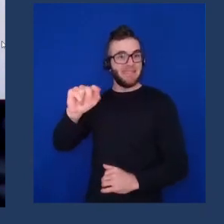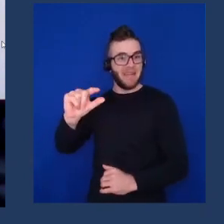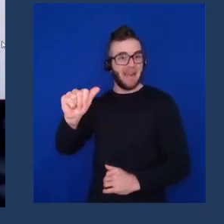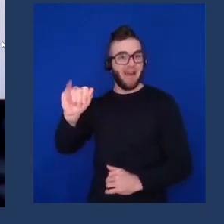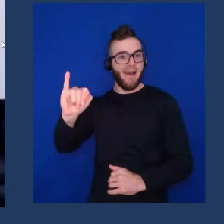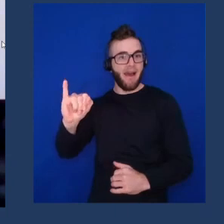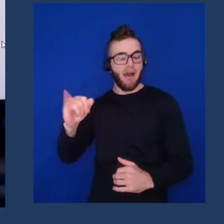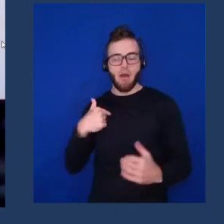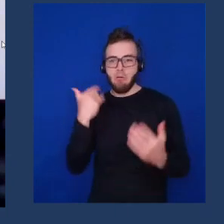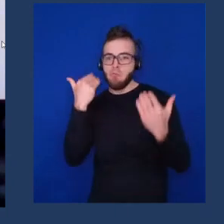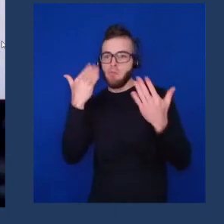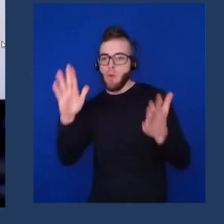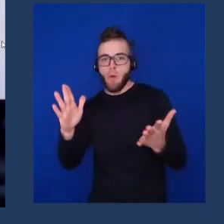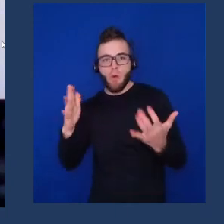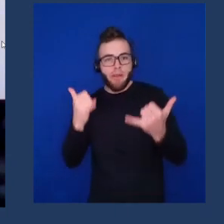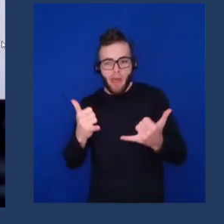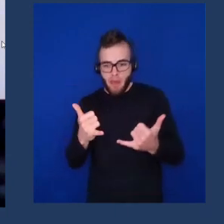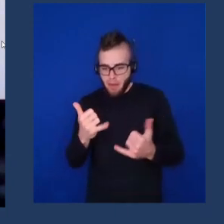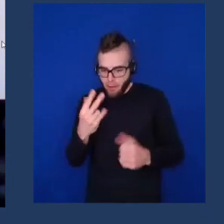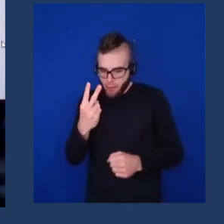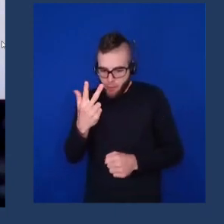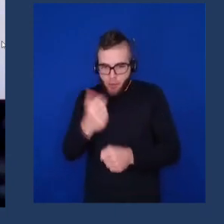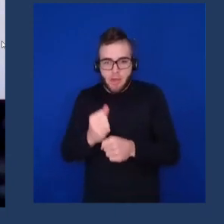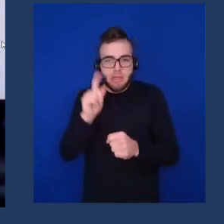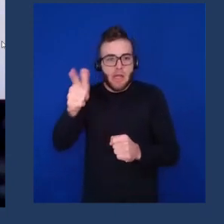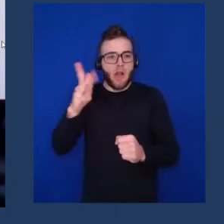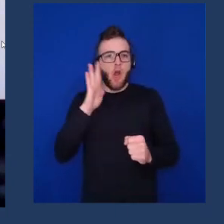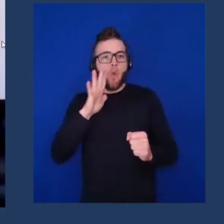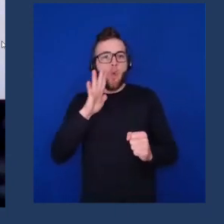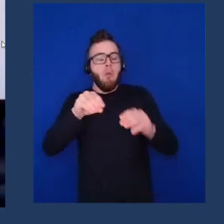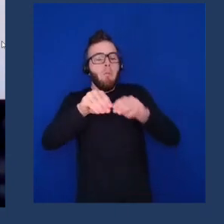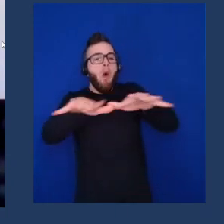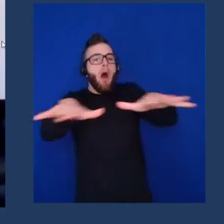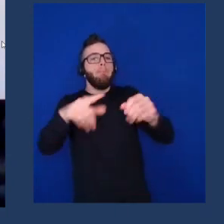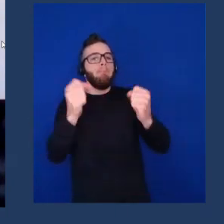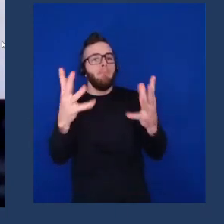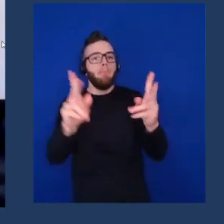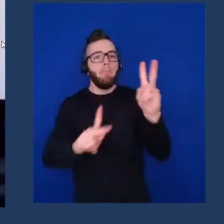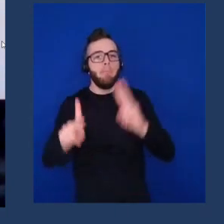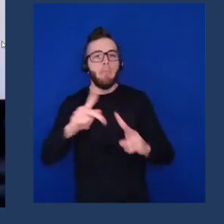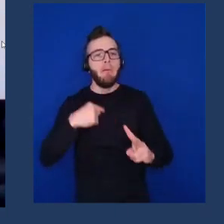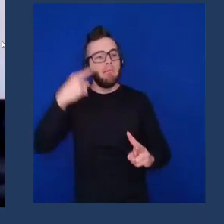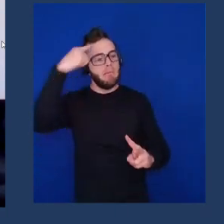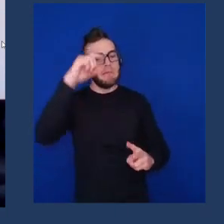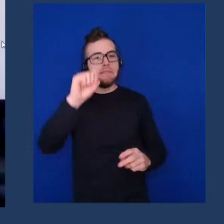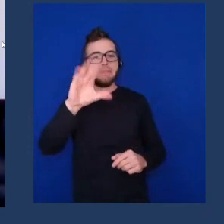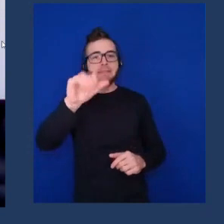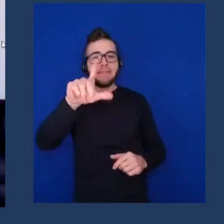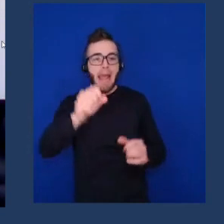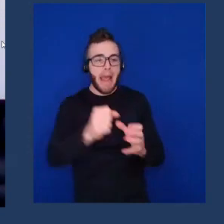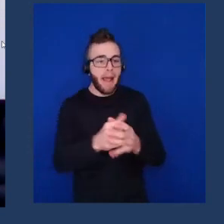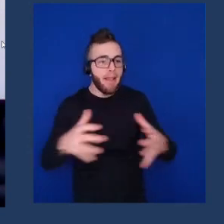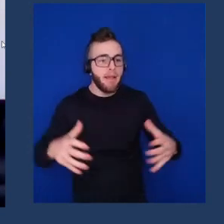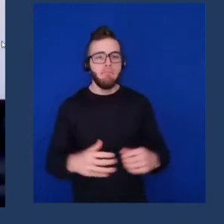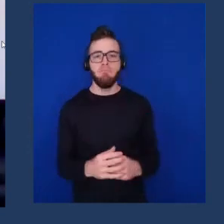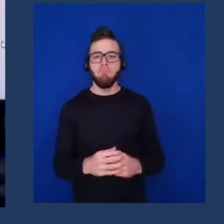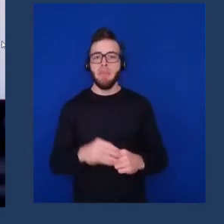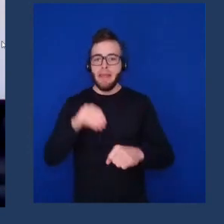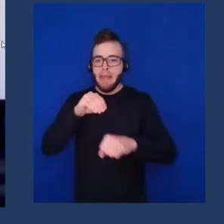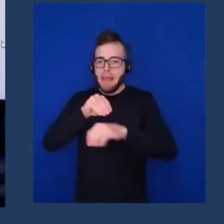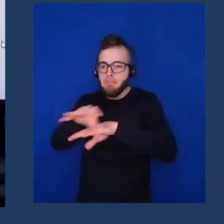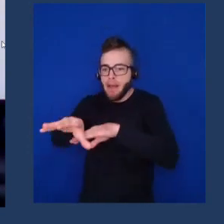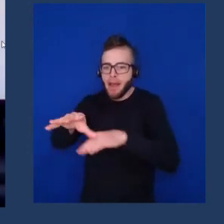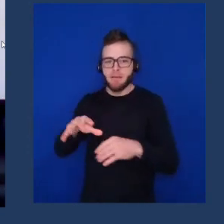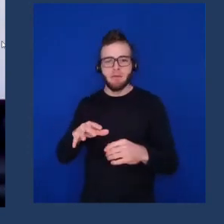reach so many people. So I think scale, impact, and collaboration, all of that is great to see at Microsoft in the space, and